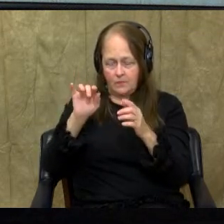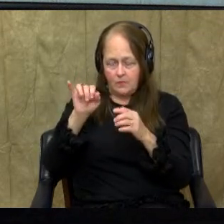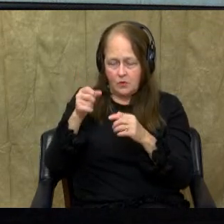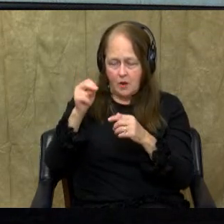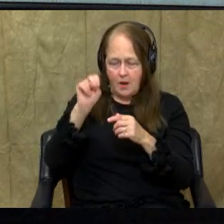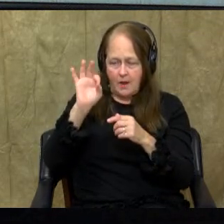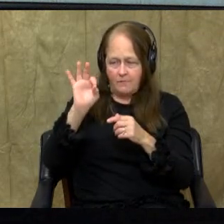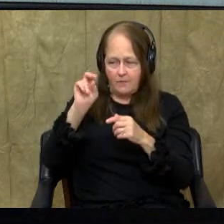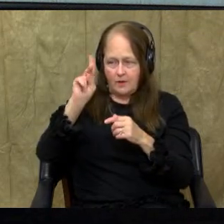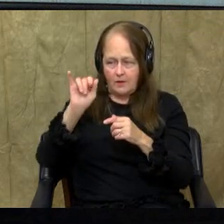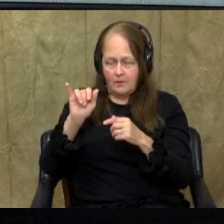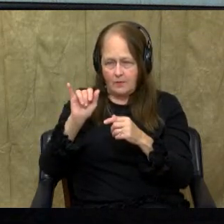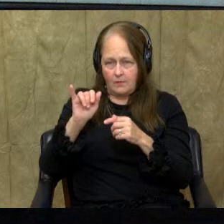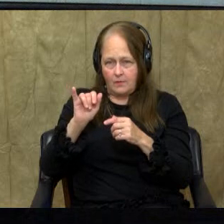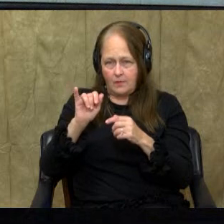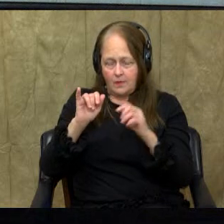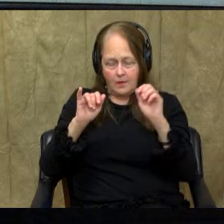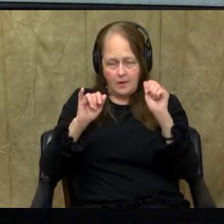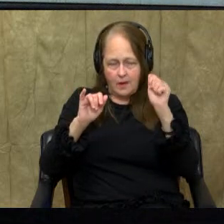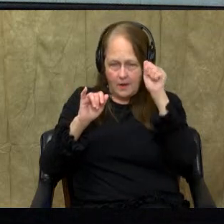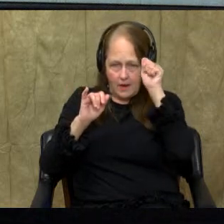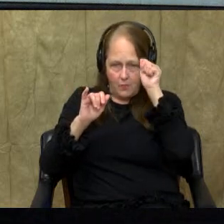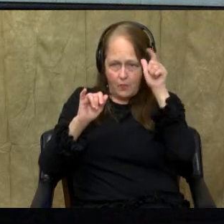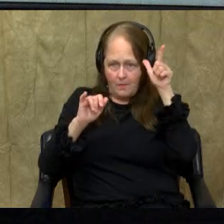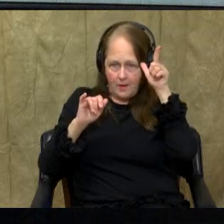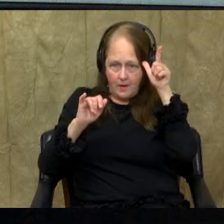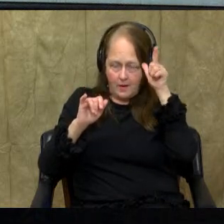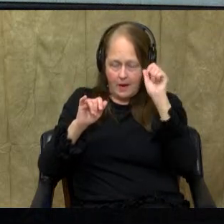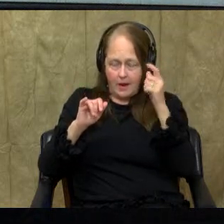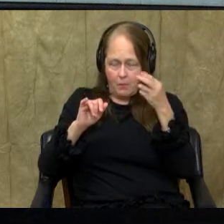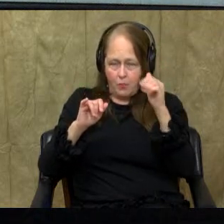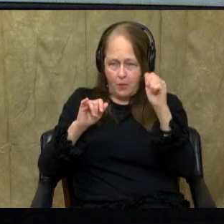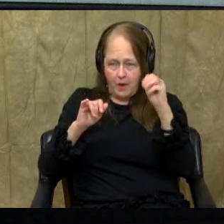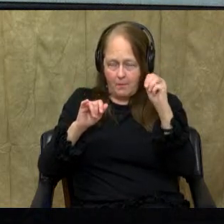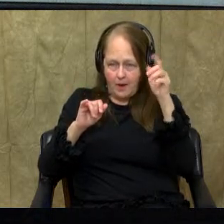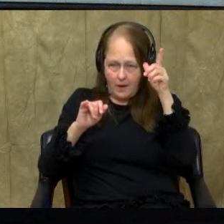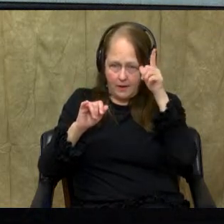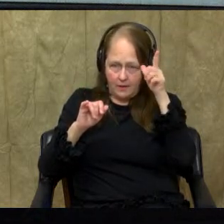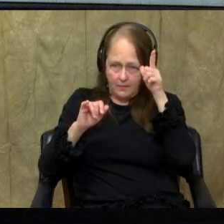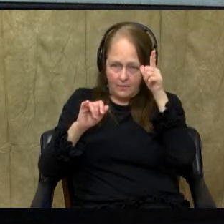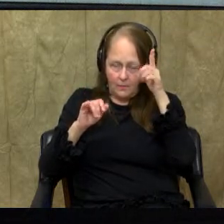Where did the CORE route start?